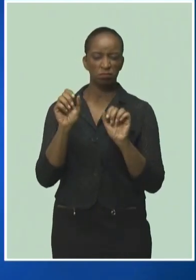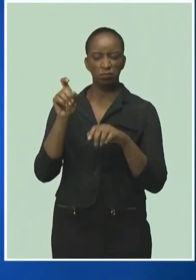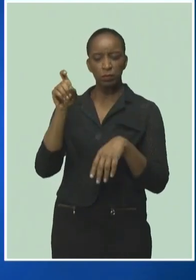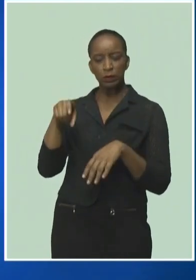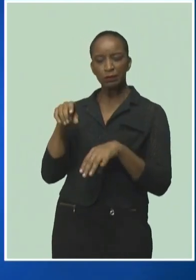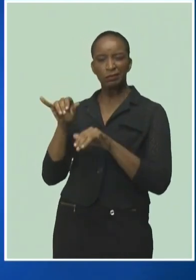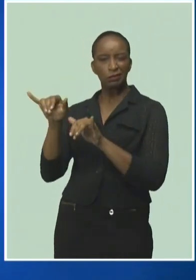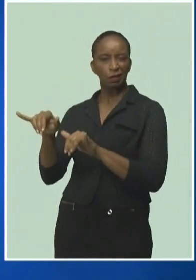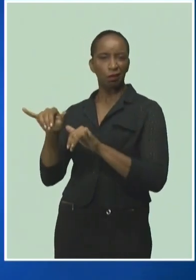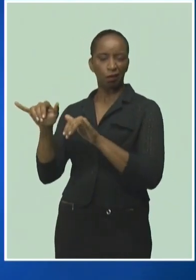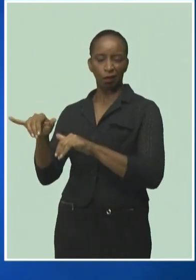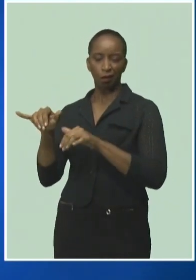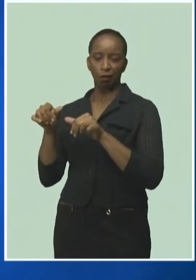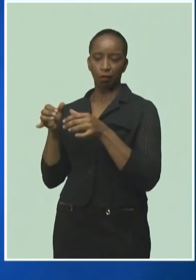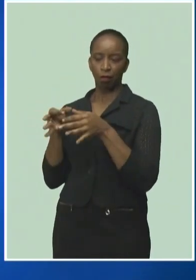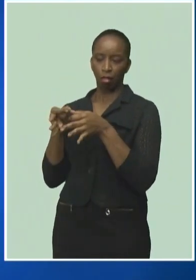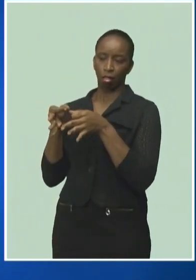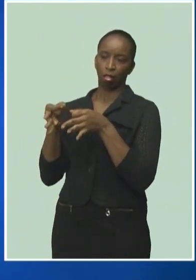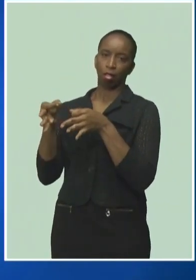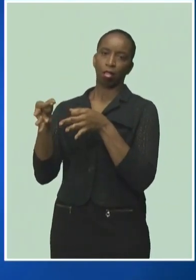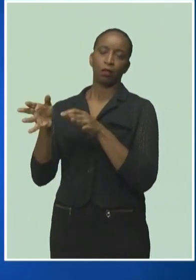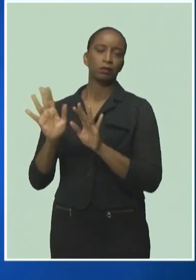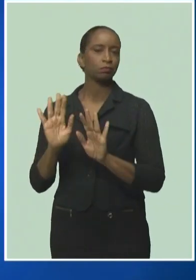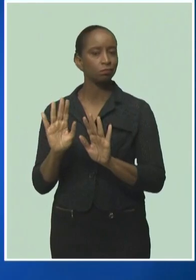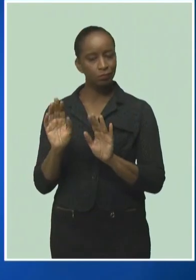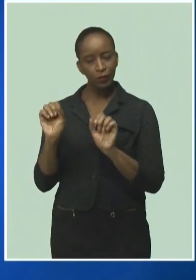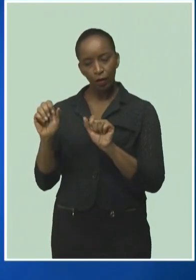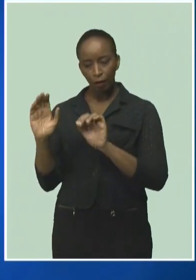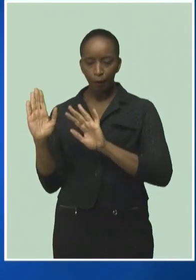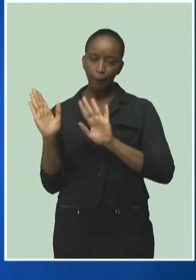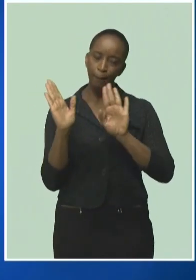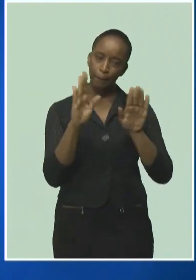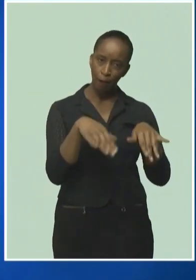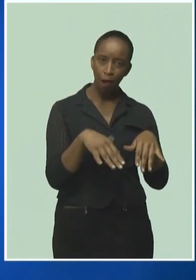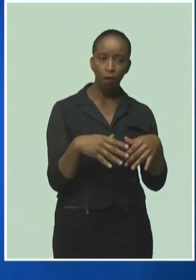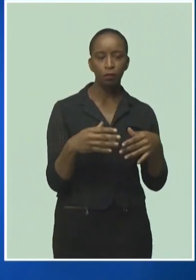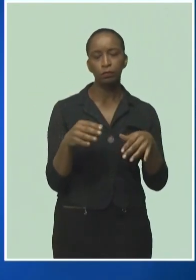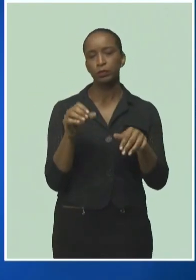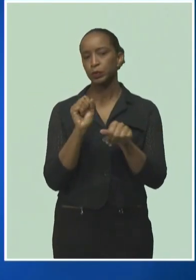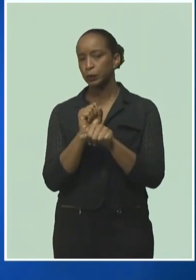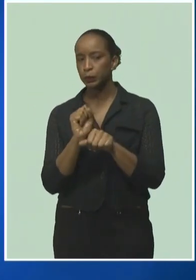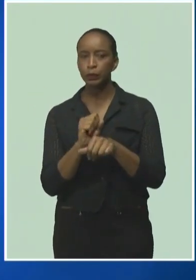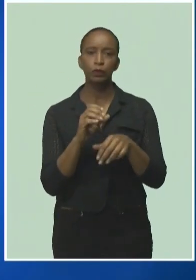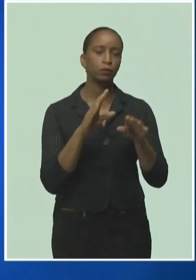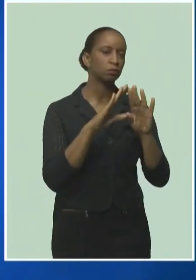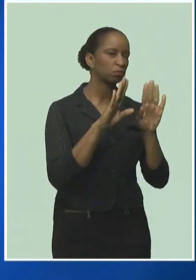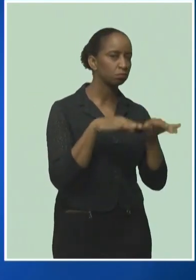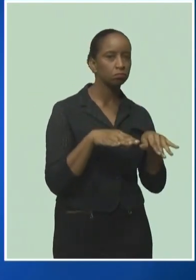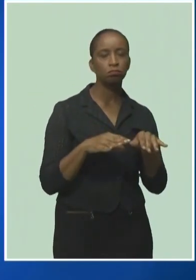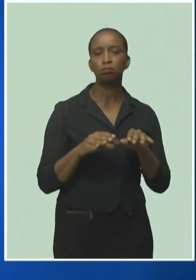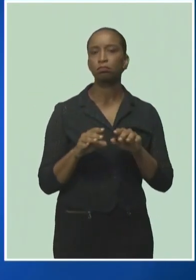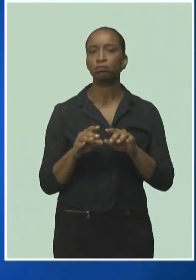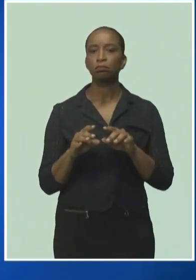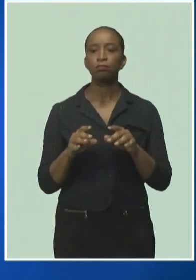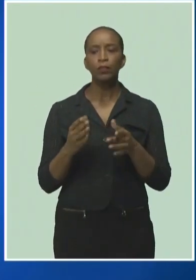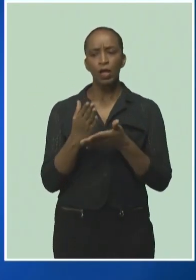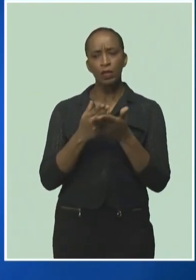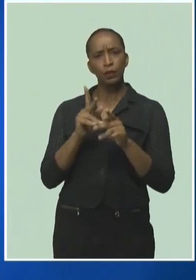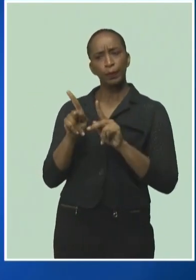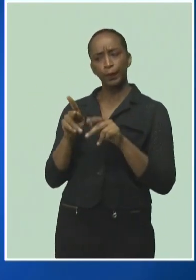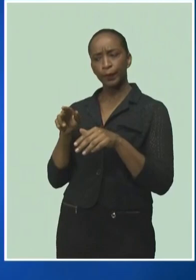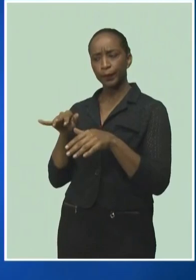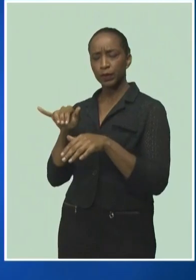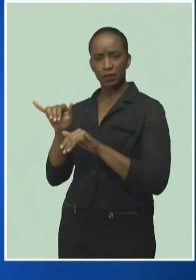will be given a time frame, and within that time frame, we're going to be working with you. There are some persons that oftentimes come and they're still working. And so